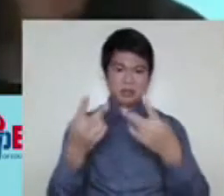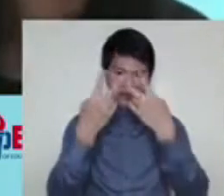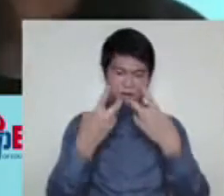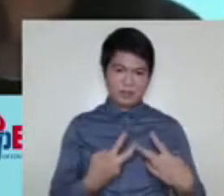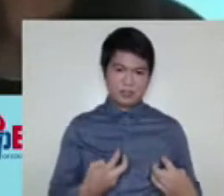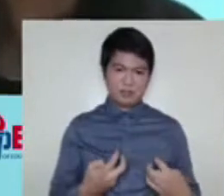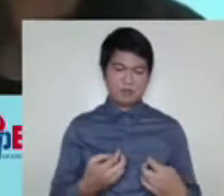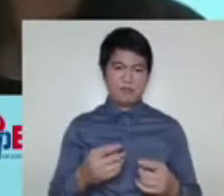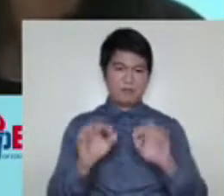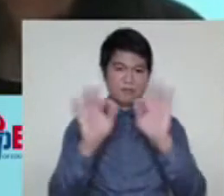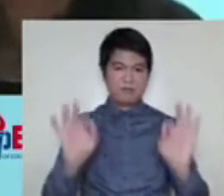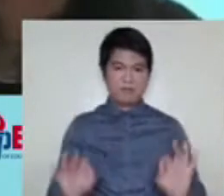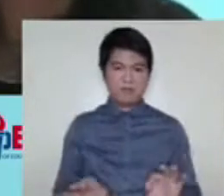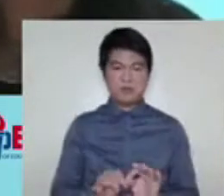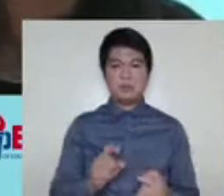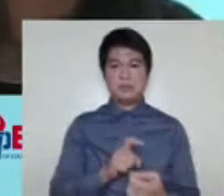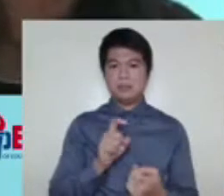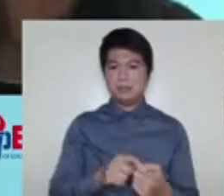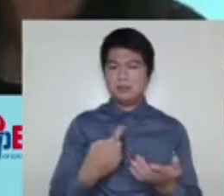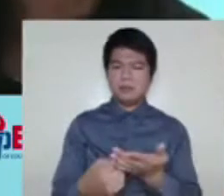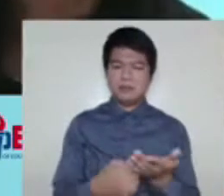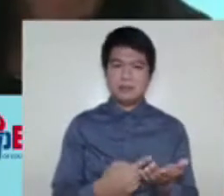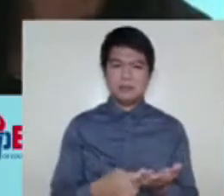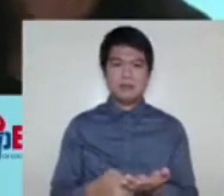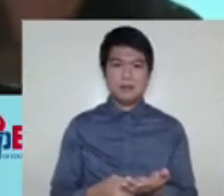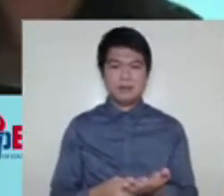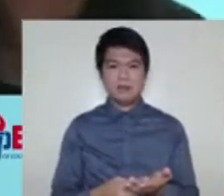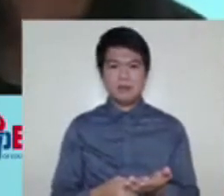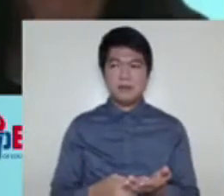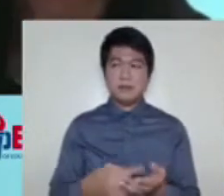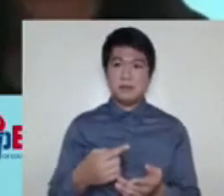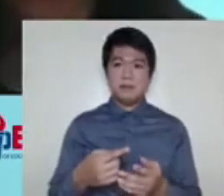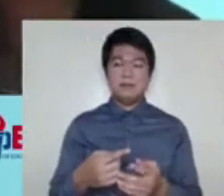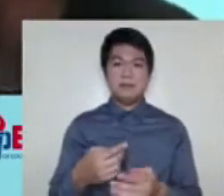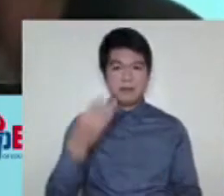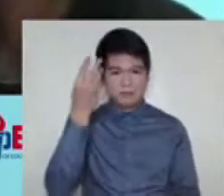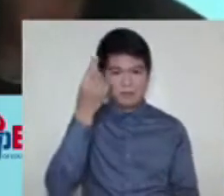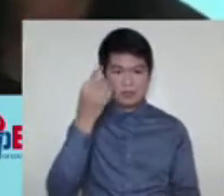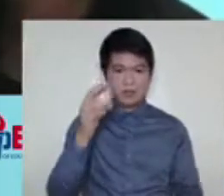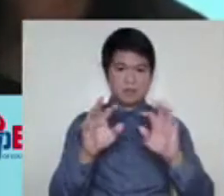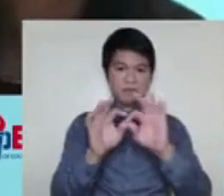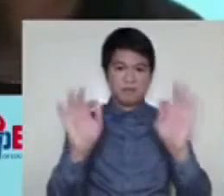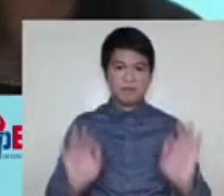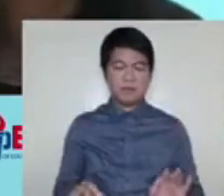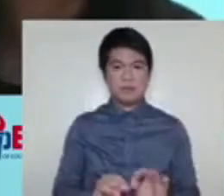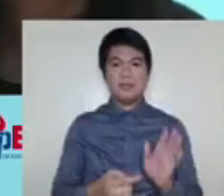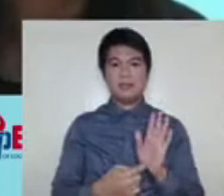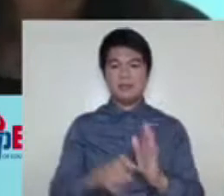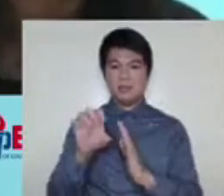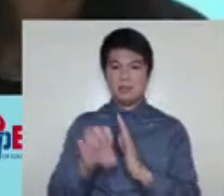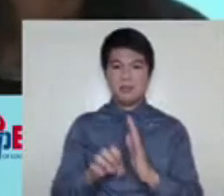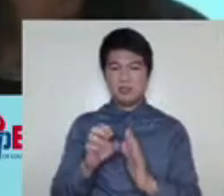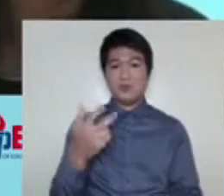be for the teacher reflection form, which will be shown in episode 3, to guide the rater in